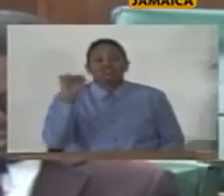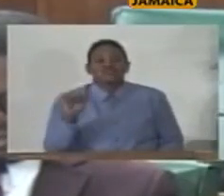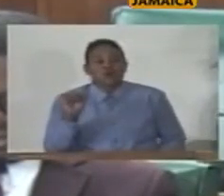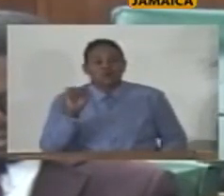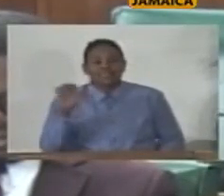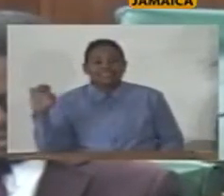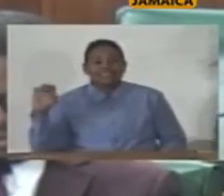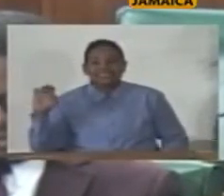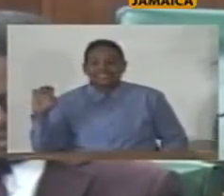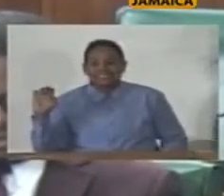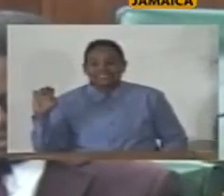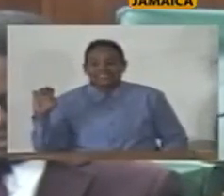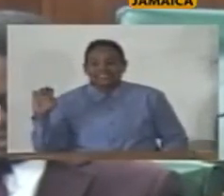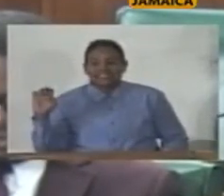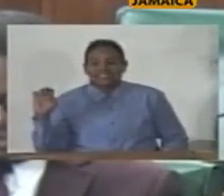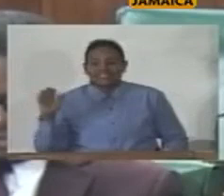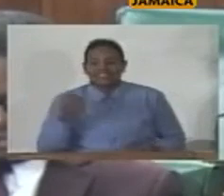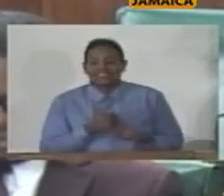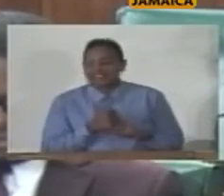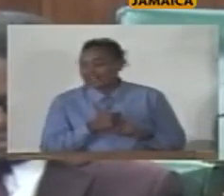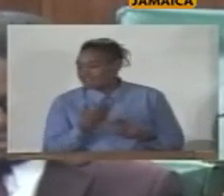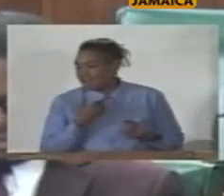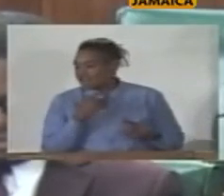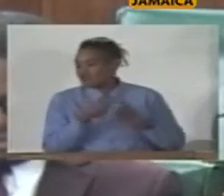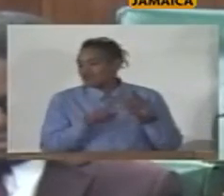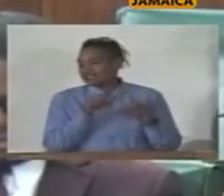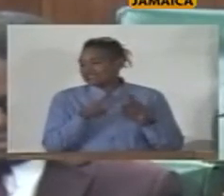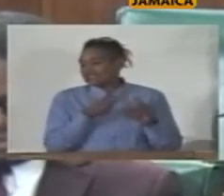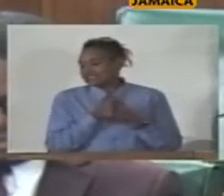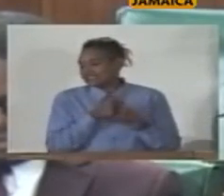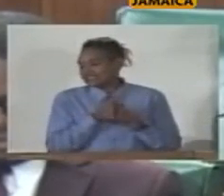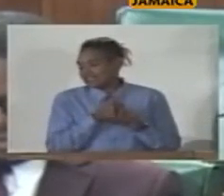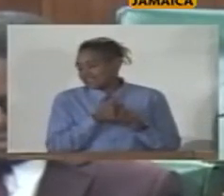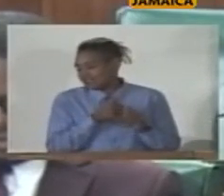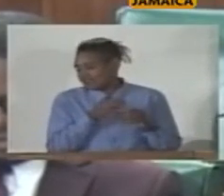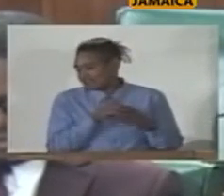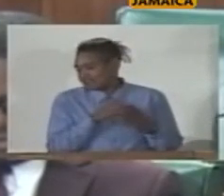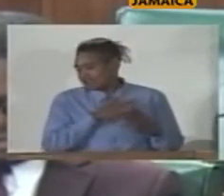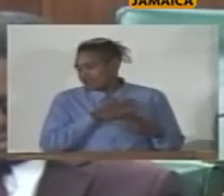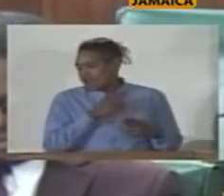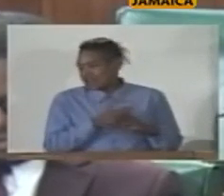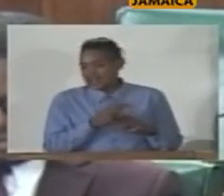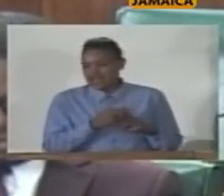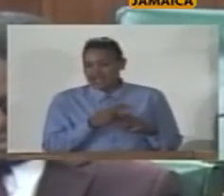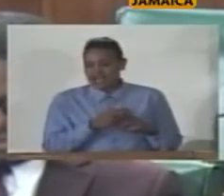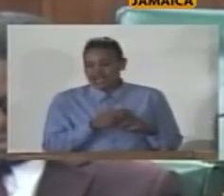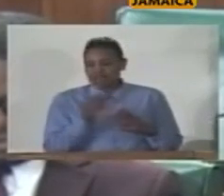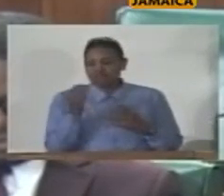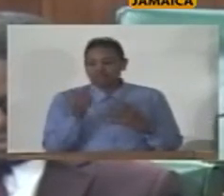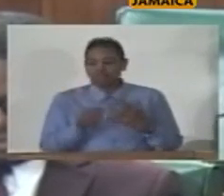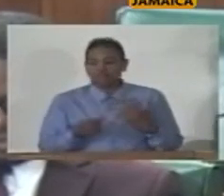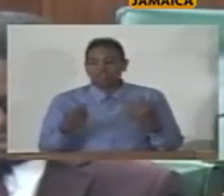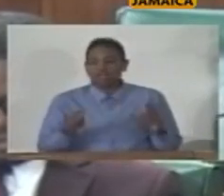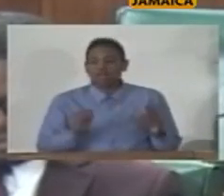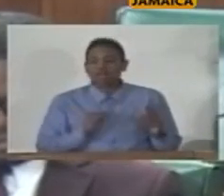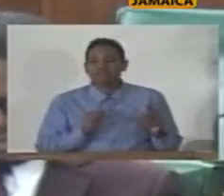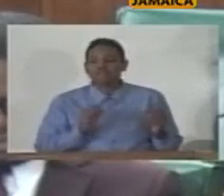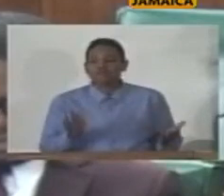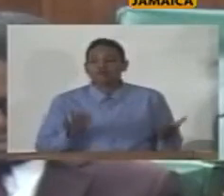Southeast has questions standing in my name. I am